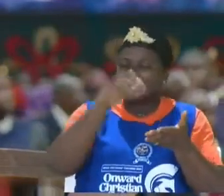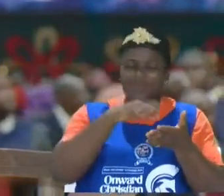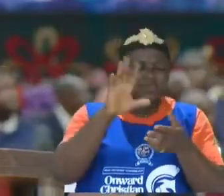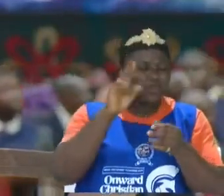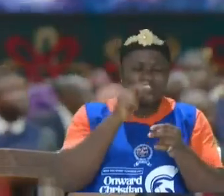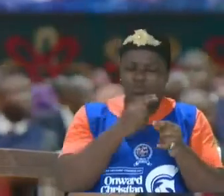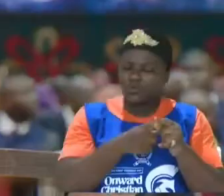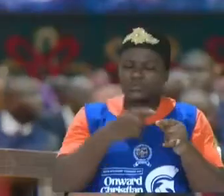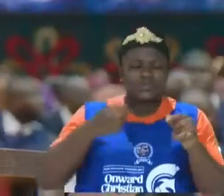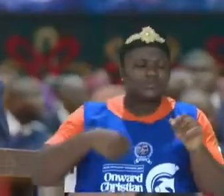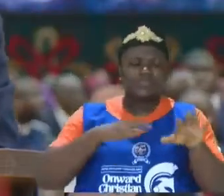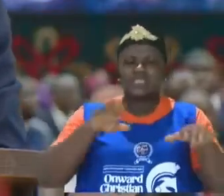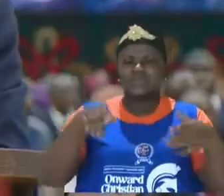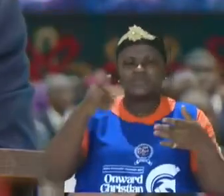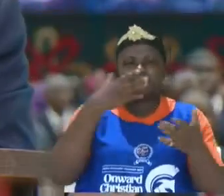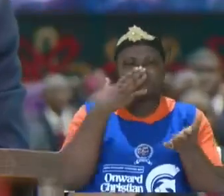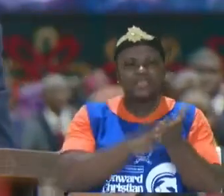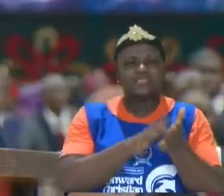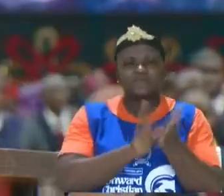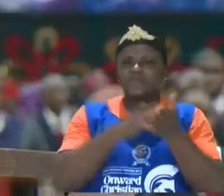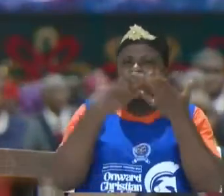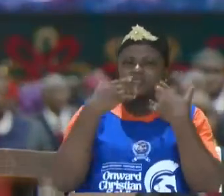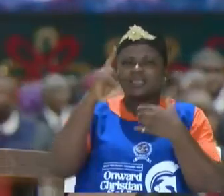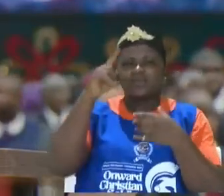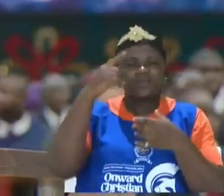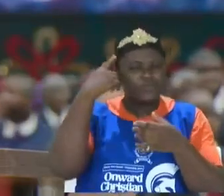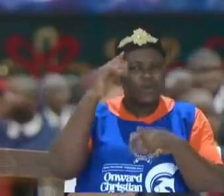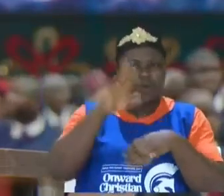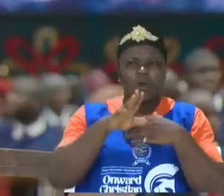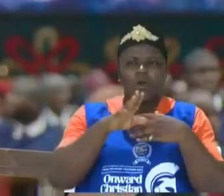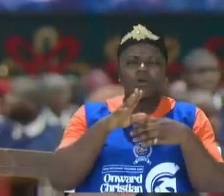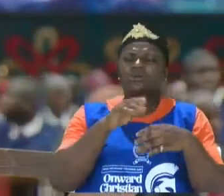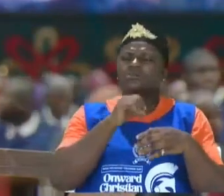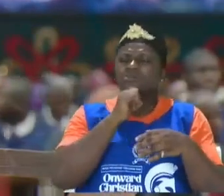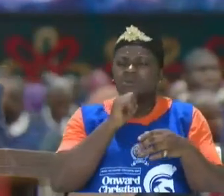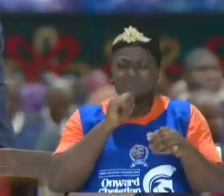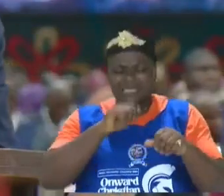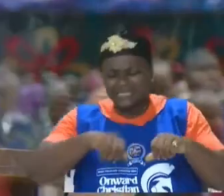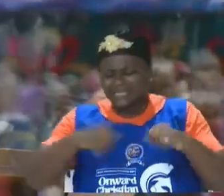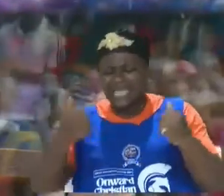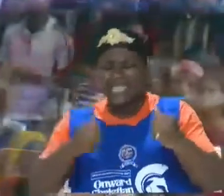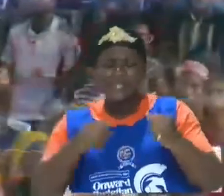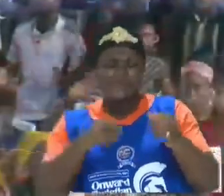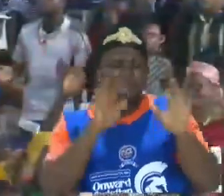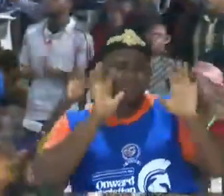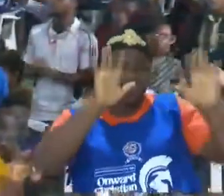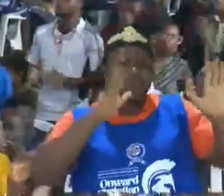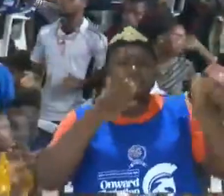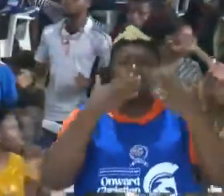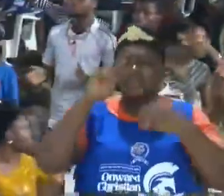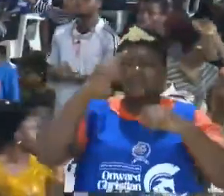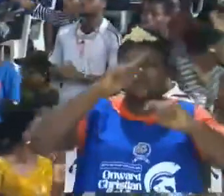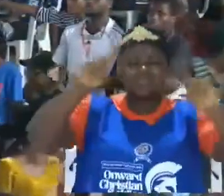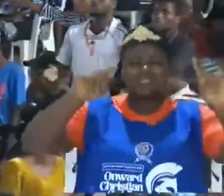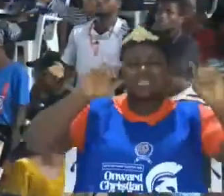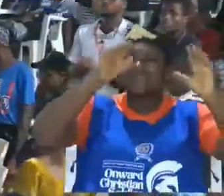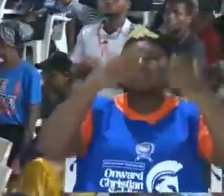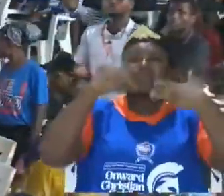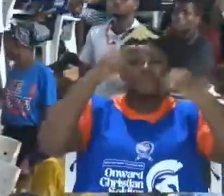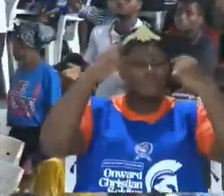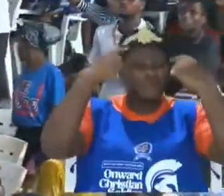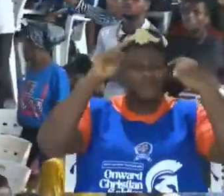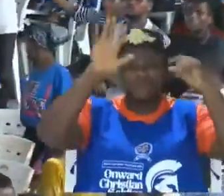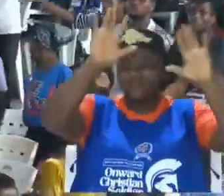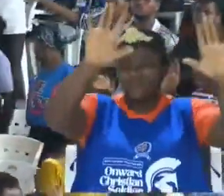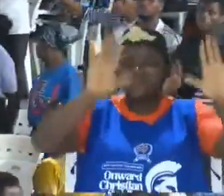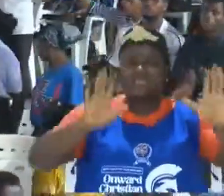We give you praise. Thank you for undeniable, notable miracles. Thank you for the signs. Thank you for the wonders. Thank